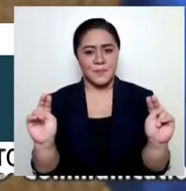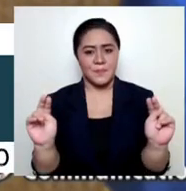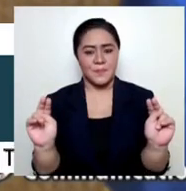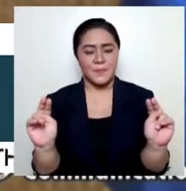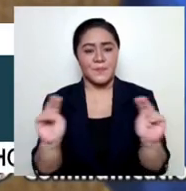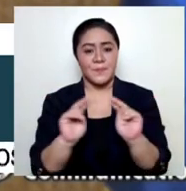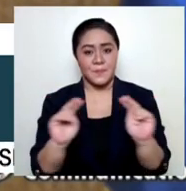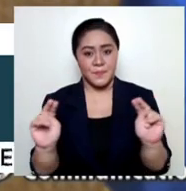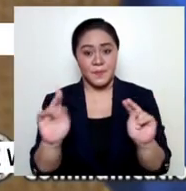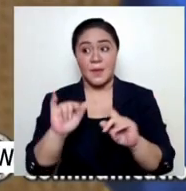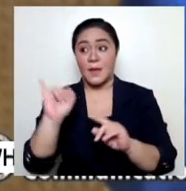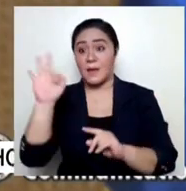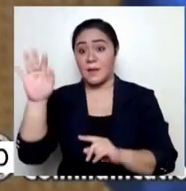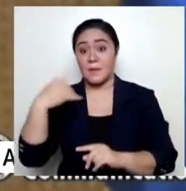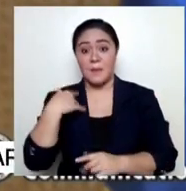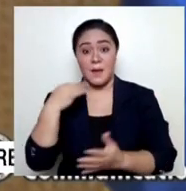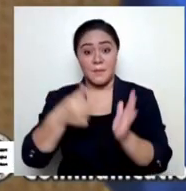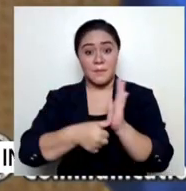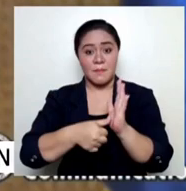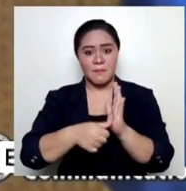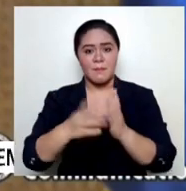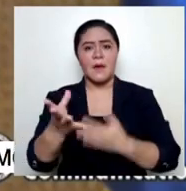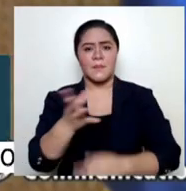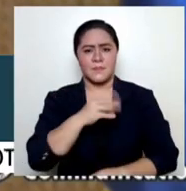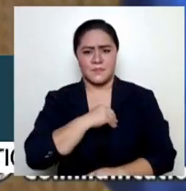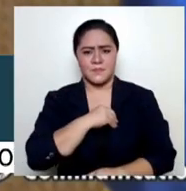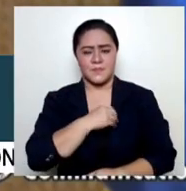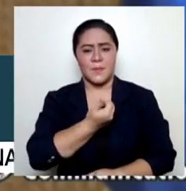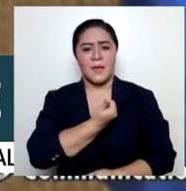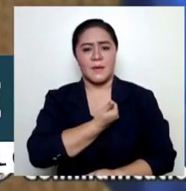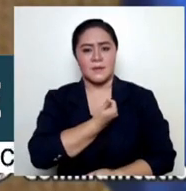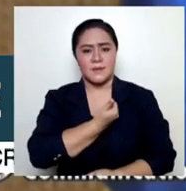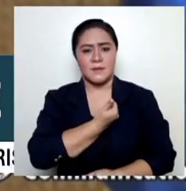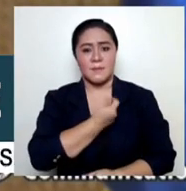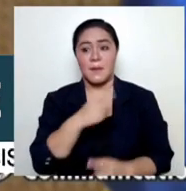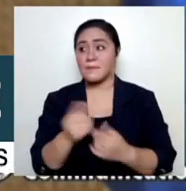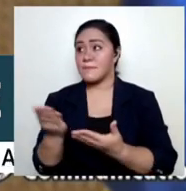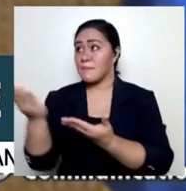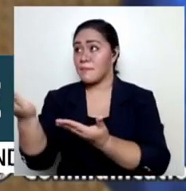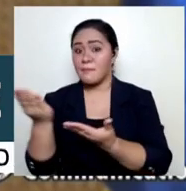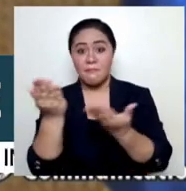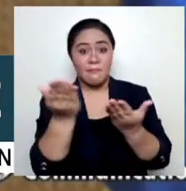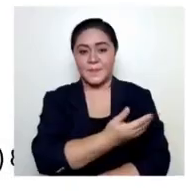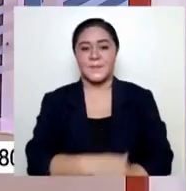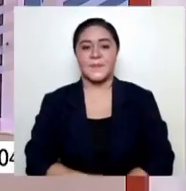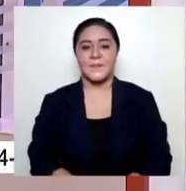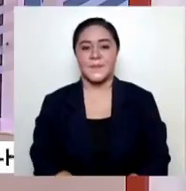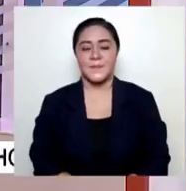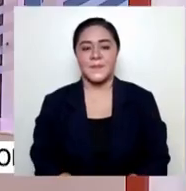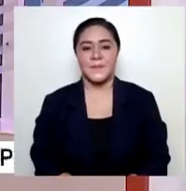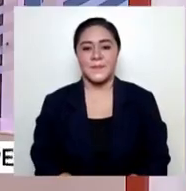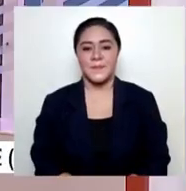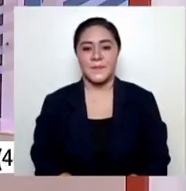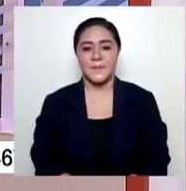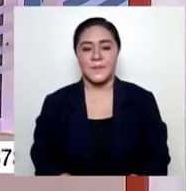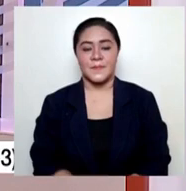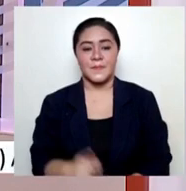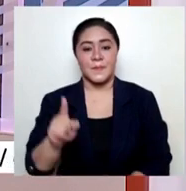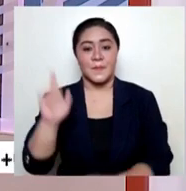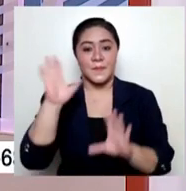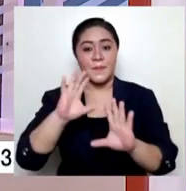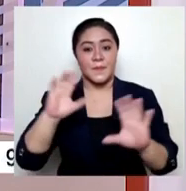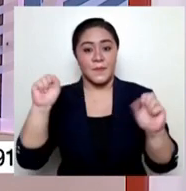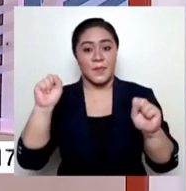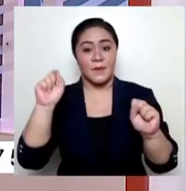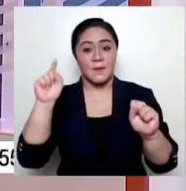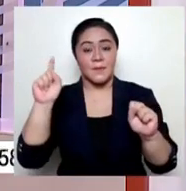and vote. But let us avoid endorsing any candidate. Now, presidential aspirant Norberto